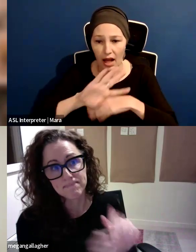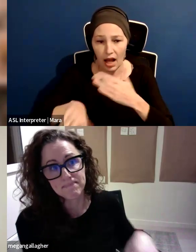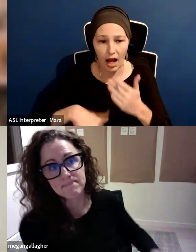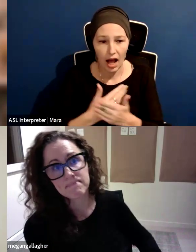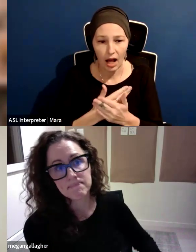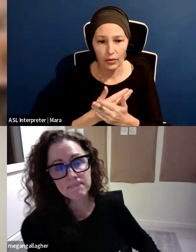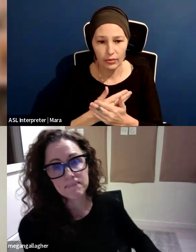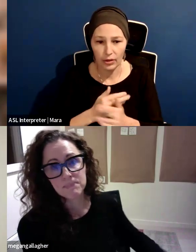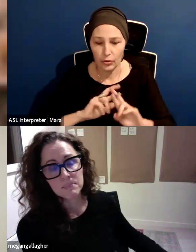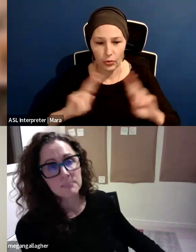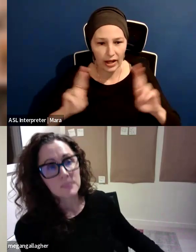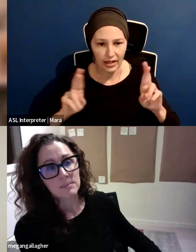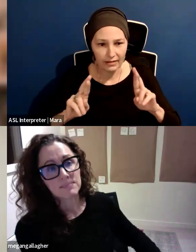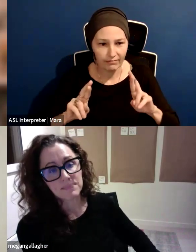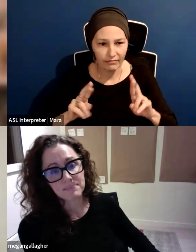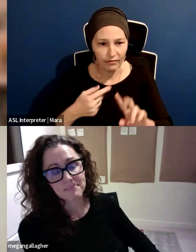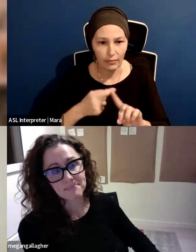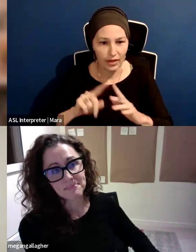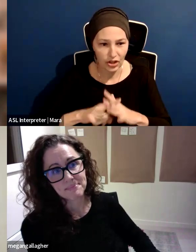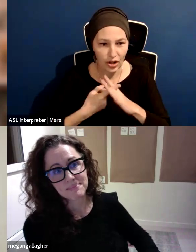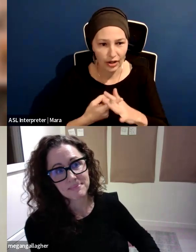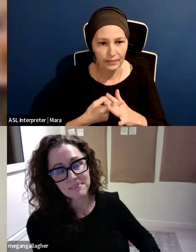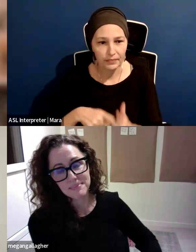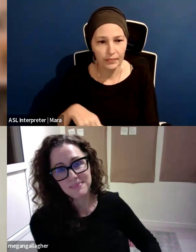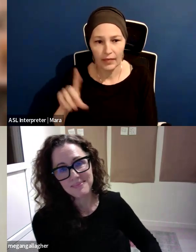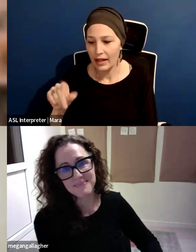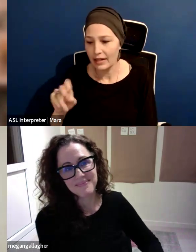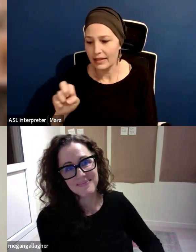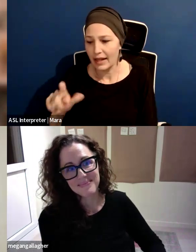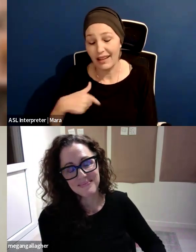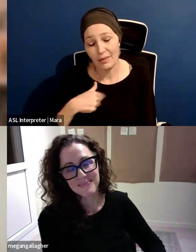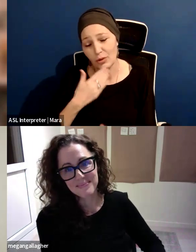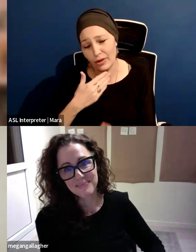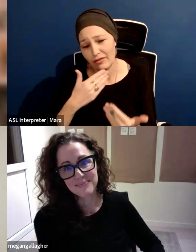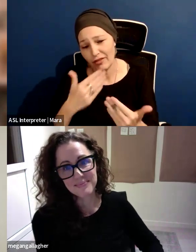get-go. I'm so grateful. Any other final words, Daniel?